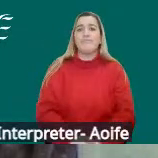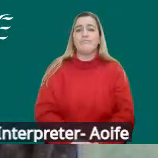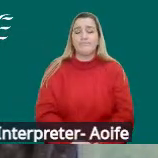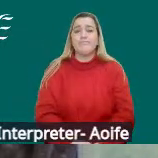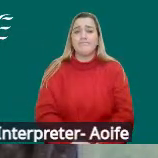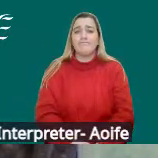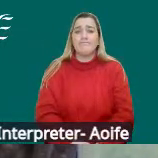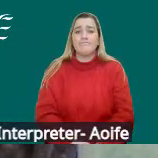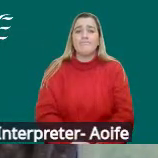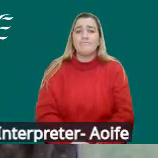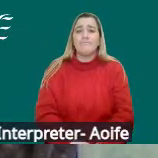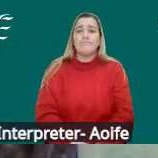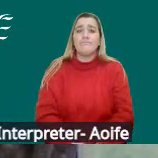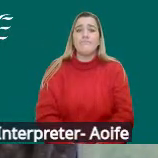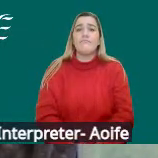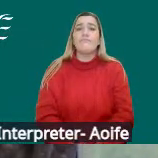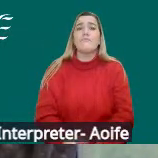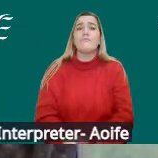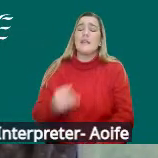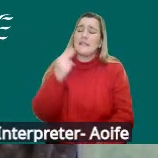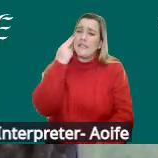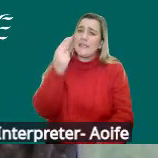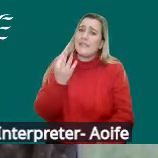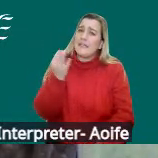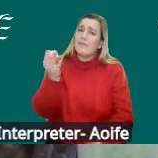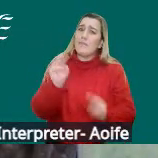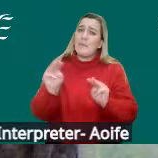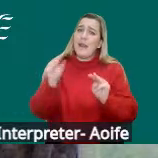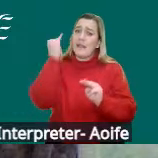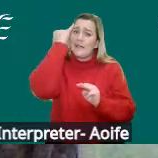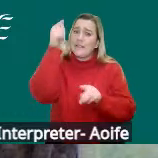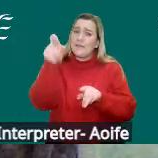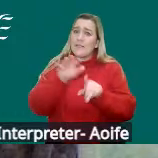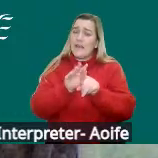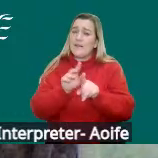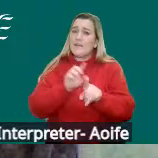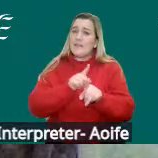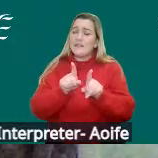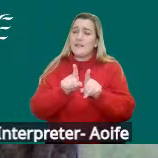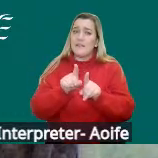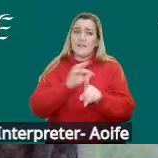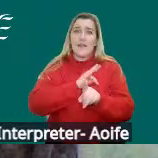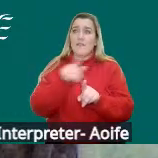But it's giving people ideas too, if you're never going through something like that. You're sitting down and listening to people